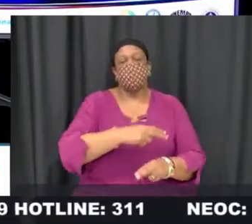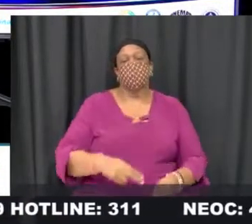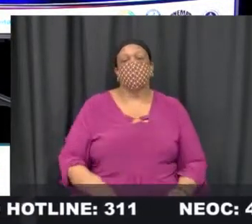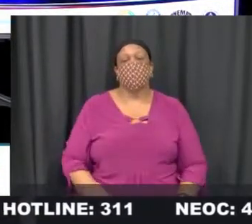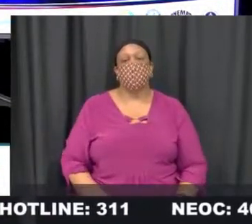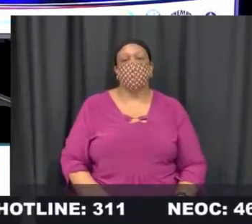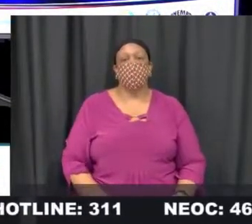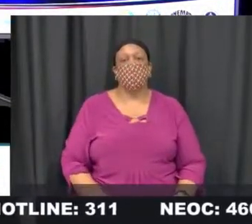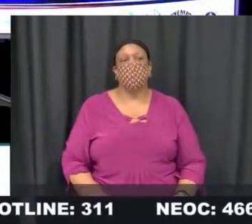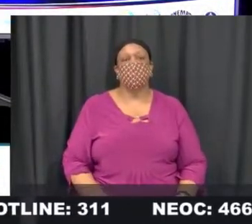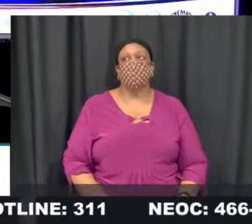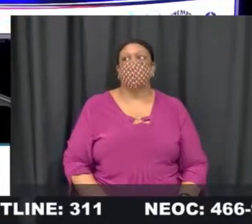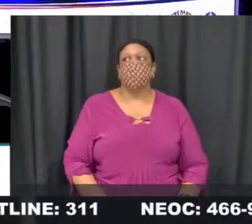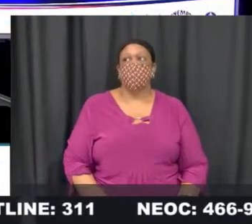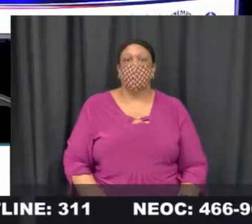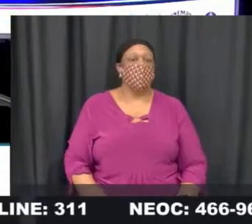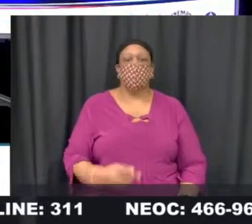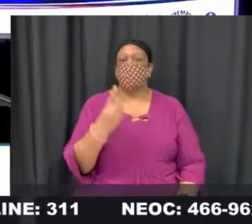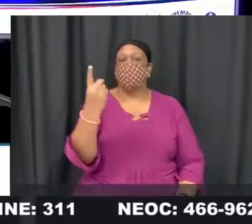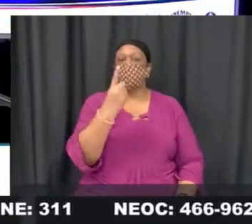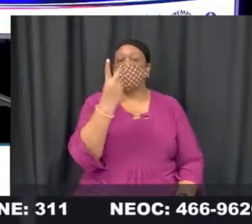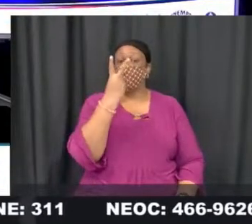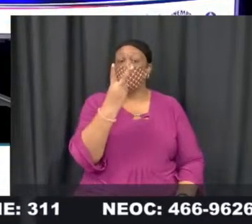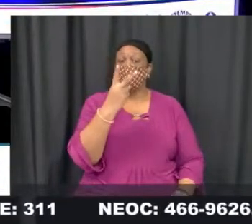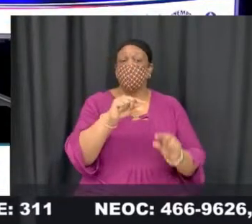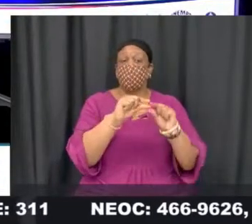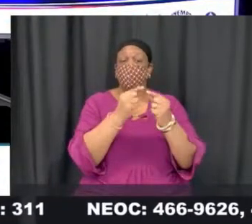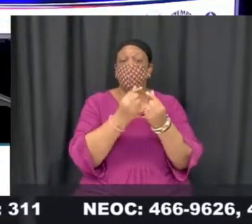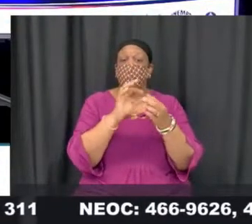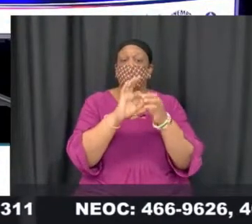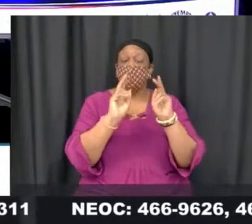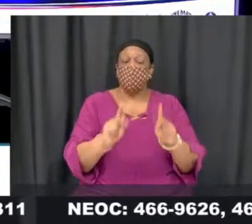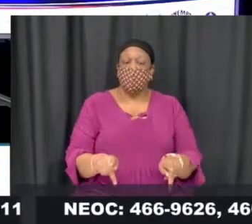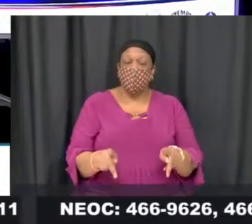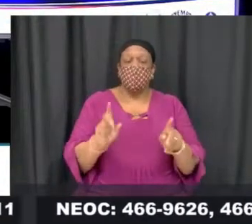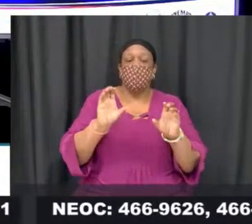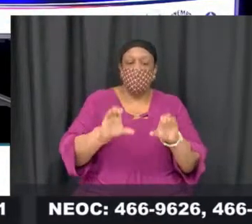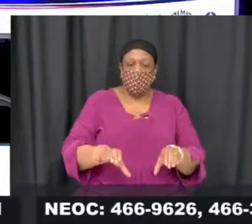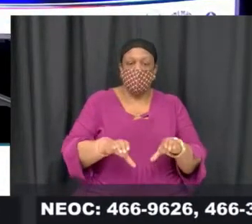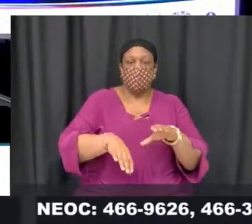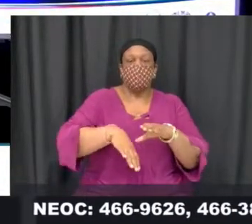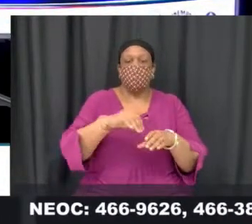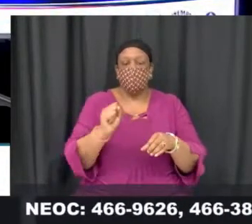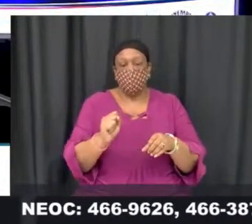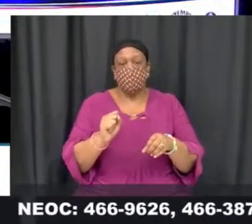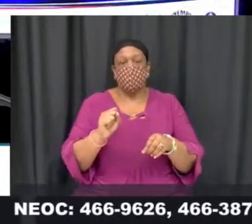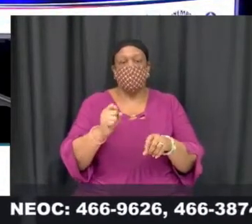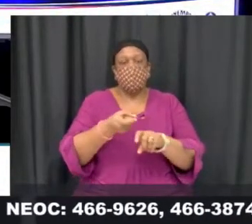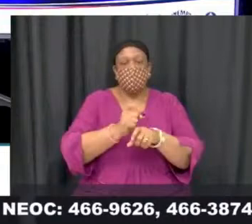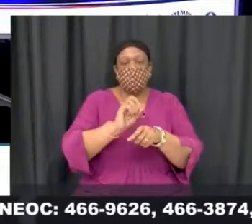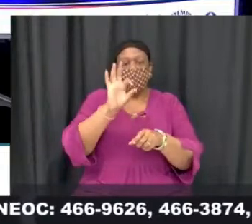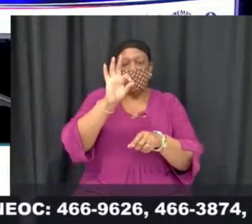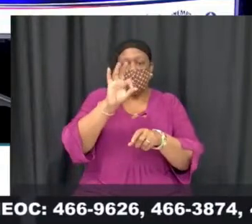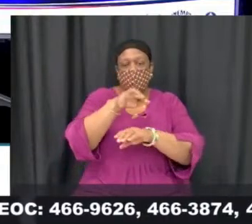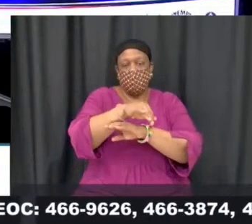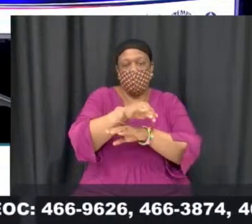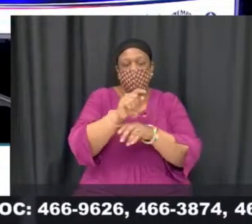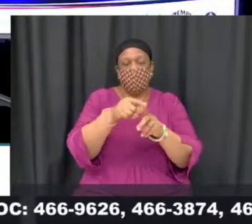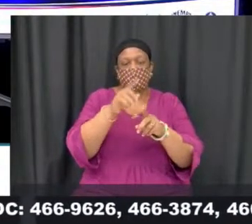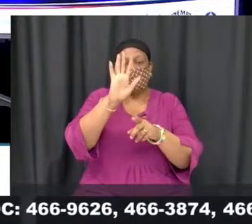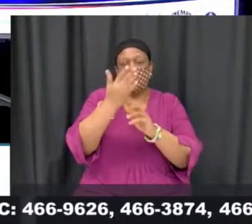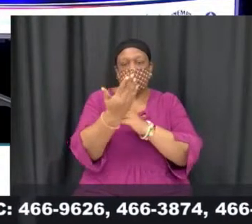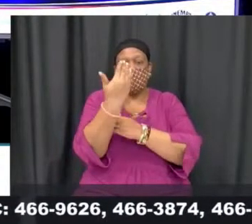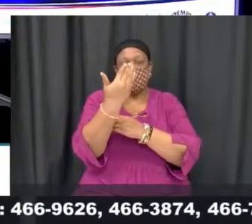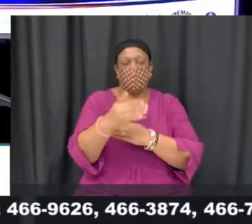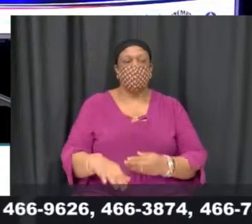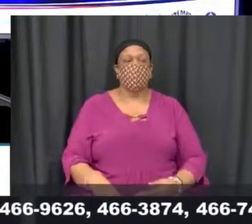leave your house for some emergency, be it medical or otherwise. All businesses and